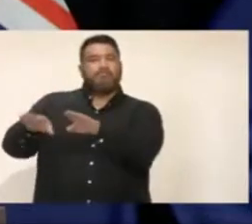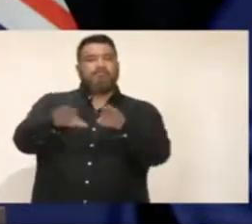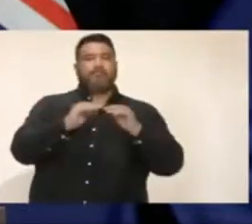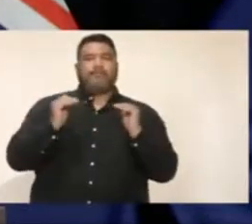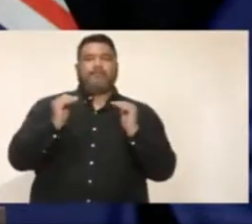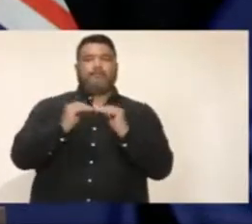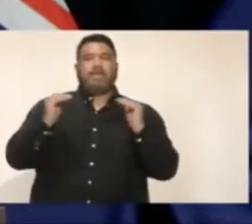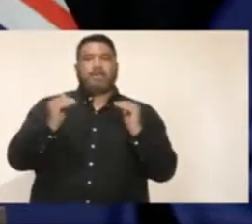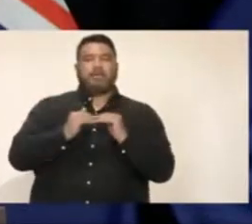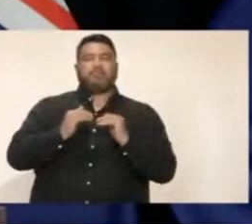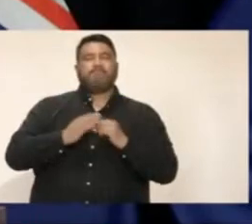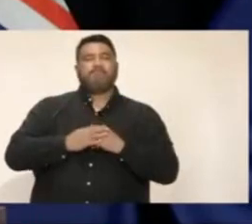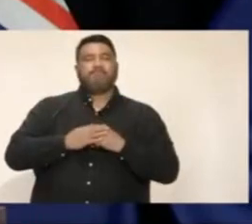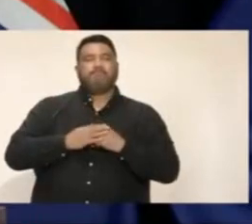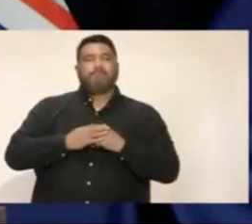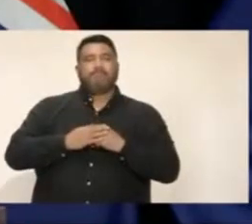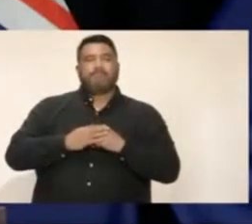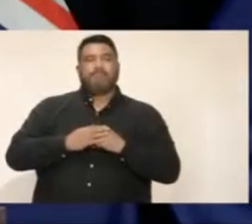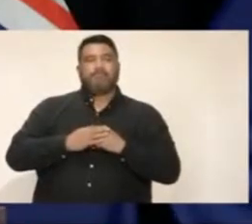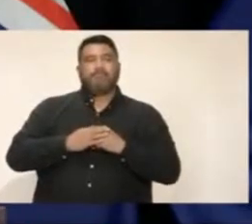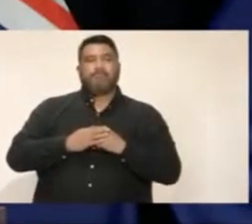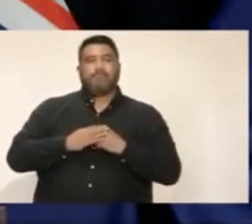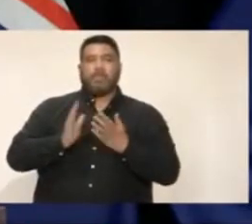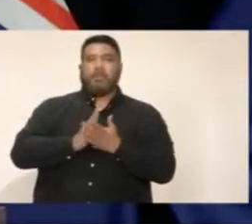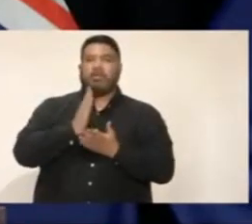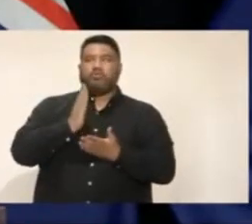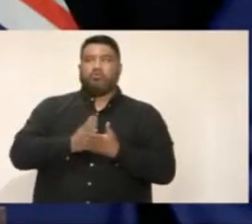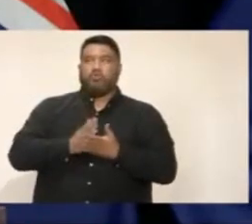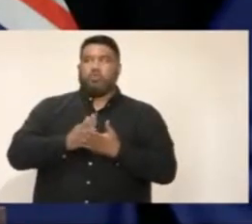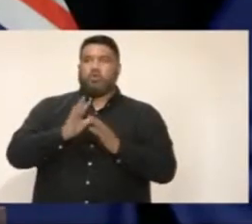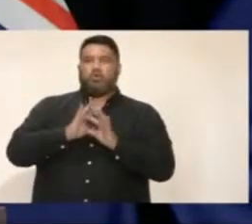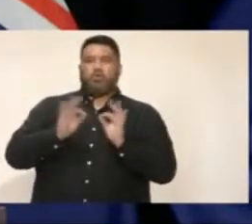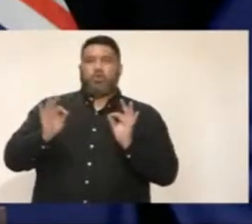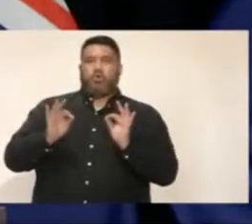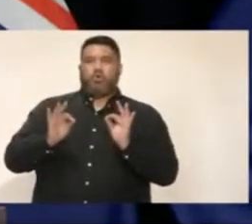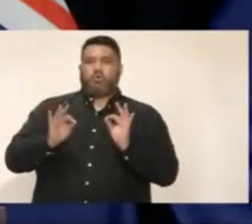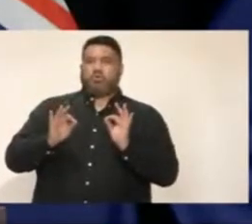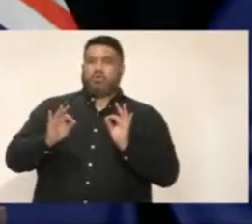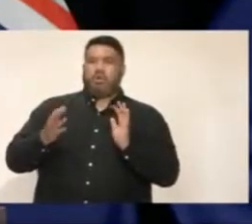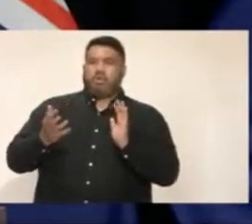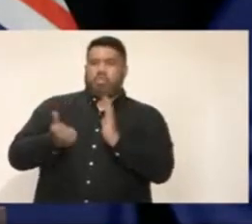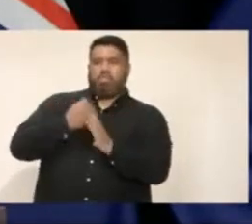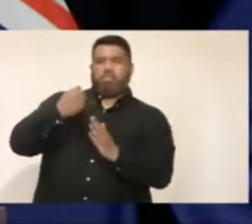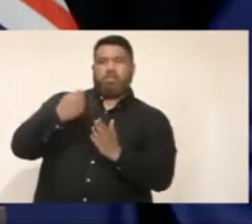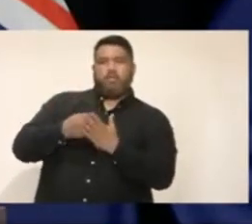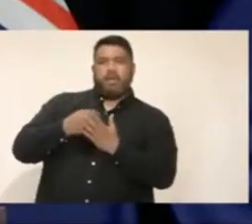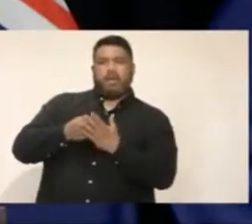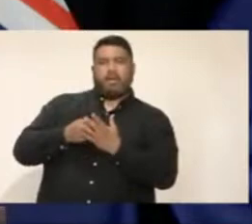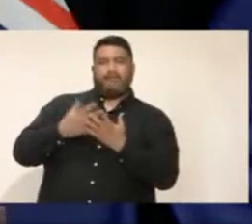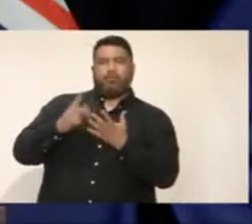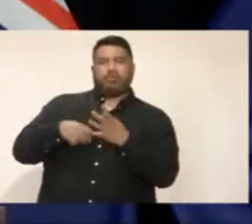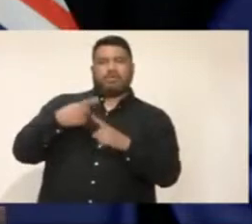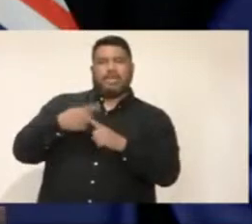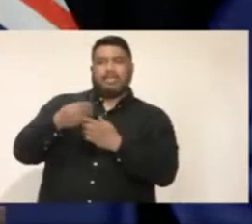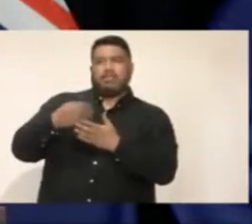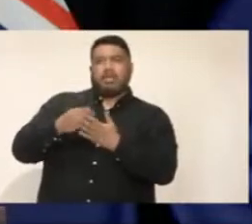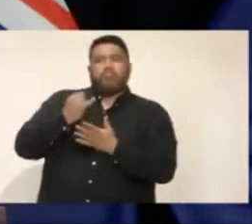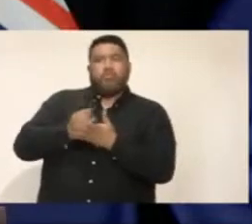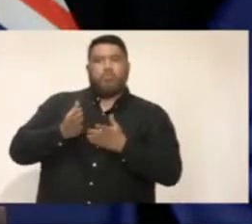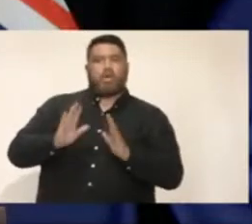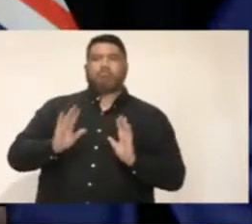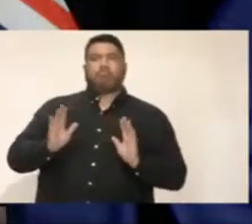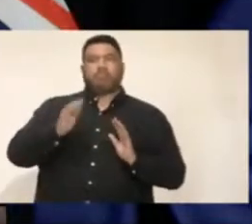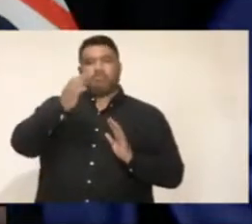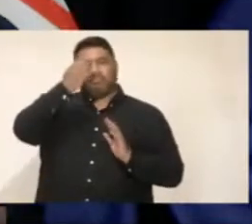applying those rules, and that we are not seeing a situation where taxpayer money is being used, therefore, inappropriately in that